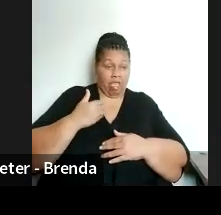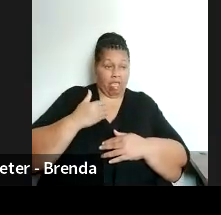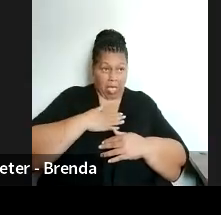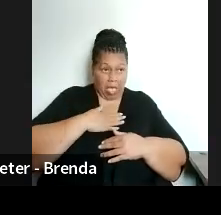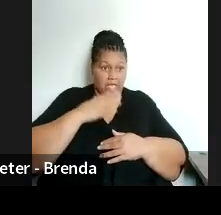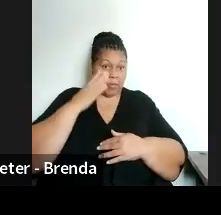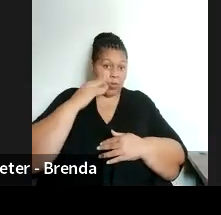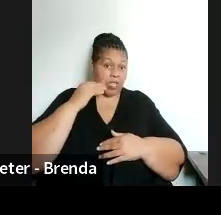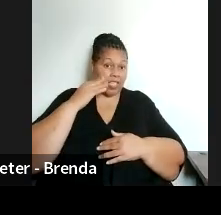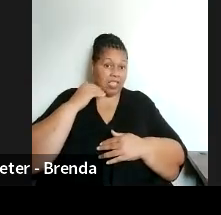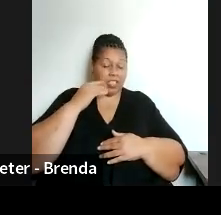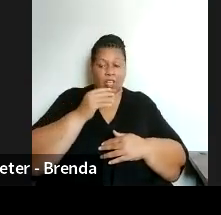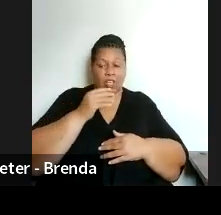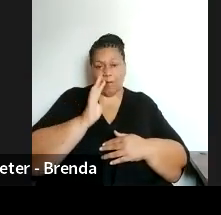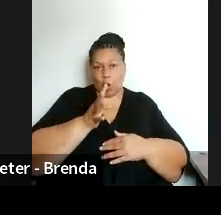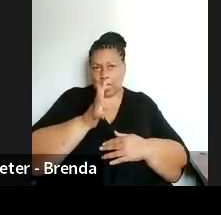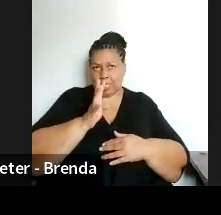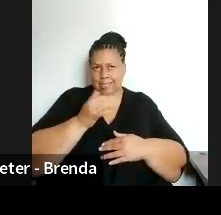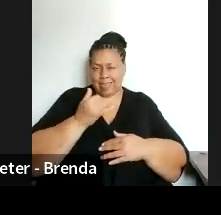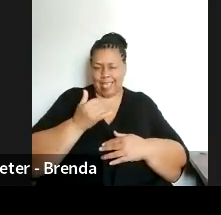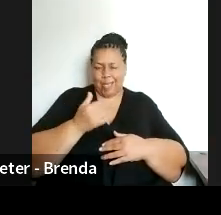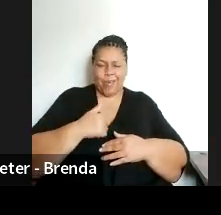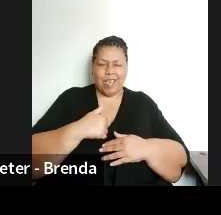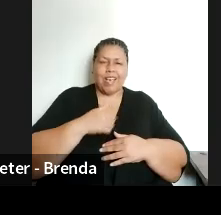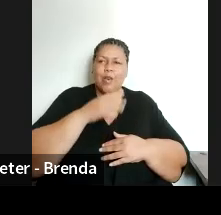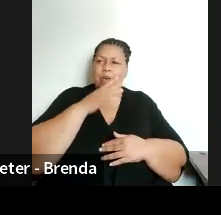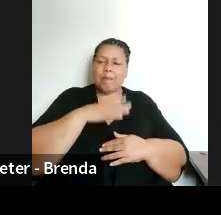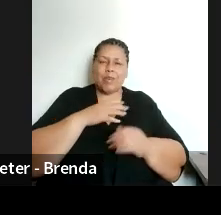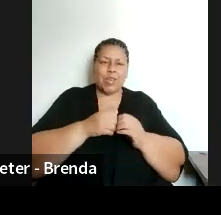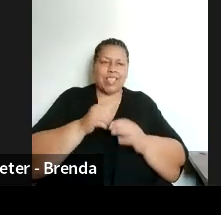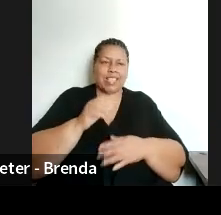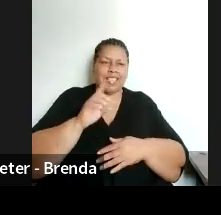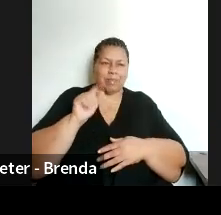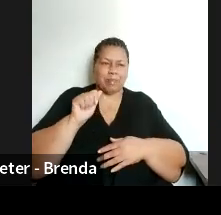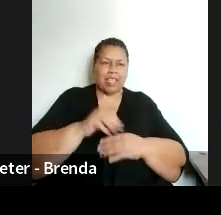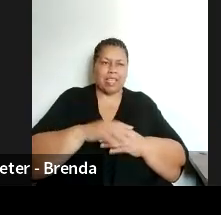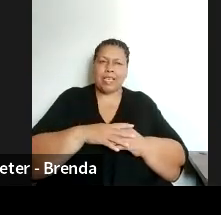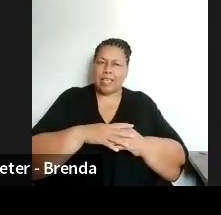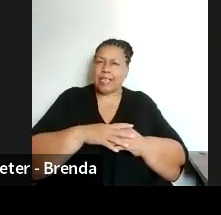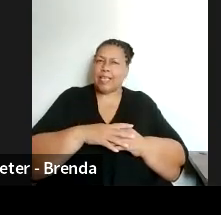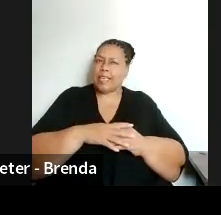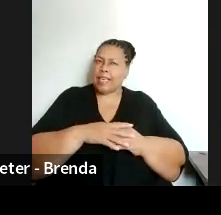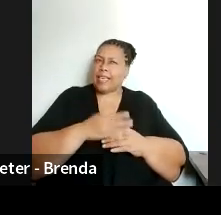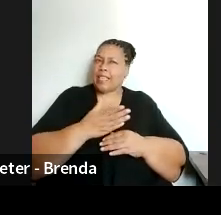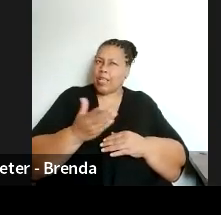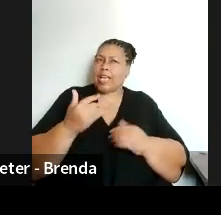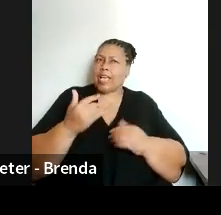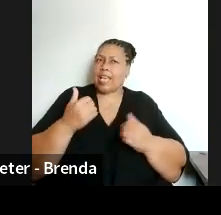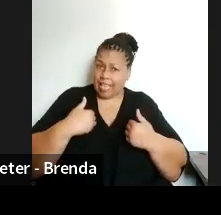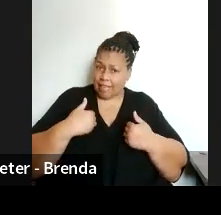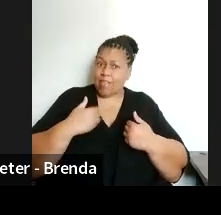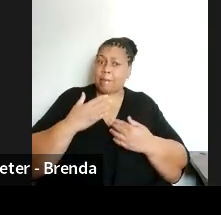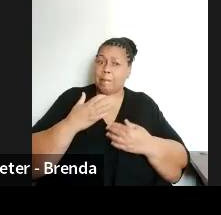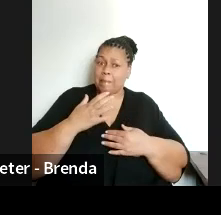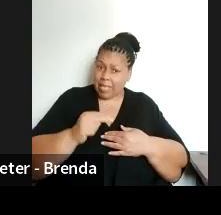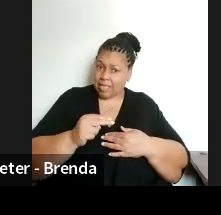a 40-something-year-old woman with a disability, there has been some change, but not as much as we would